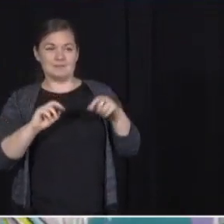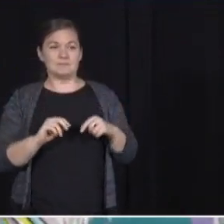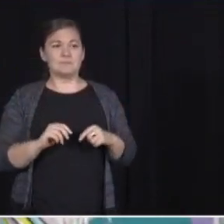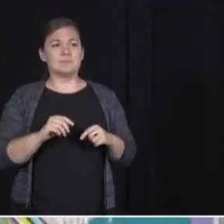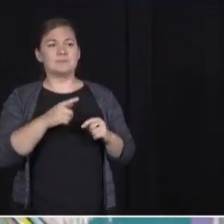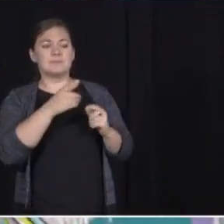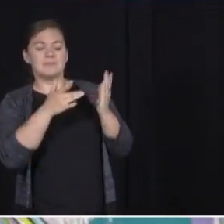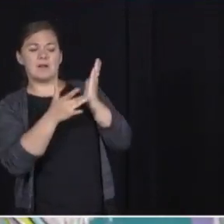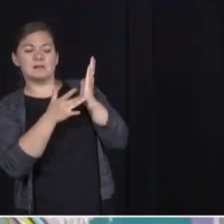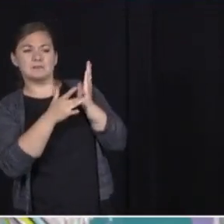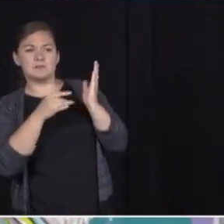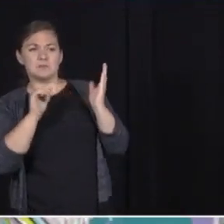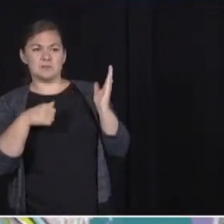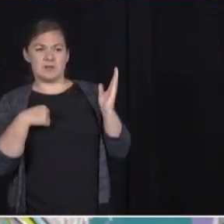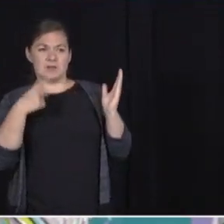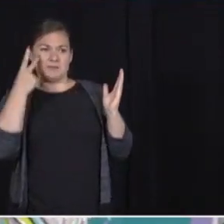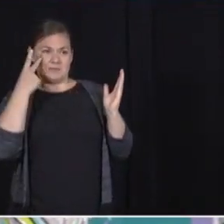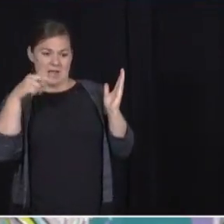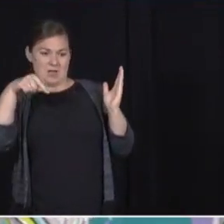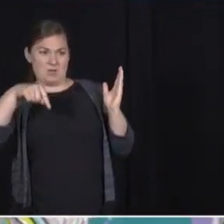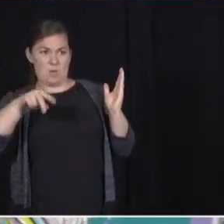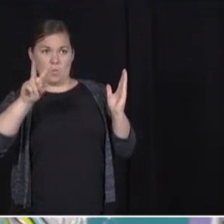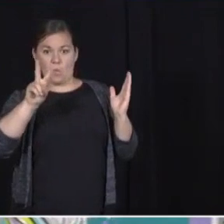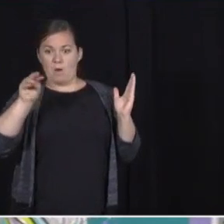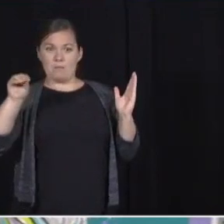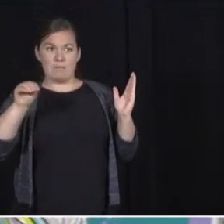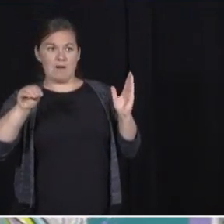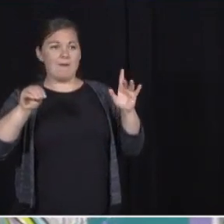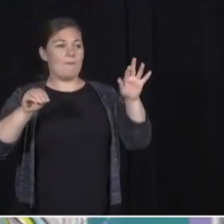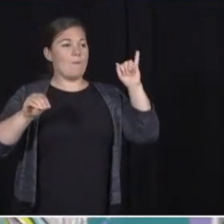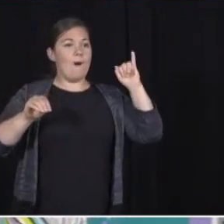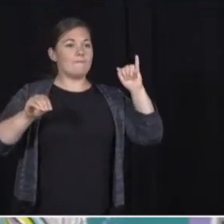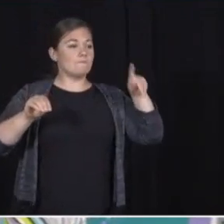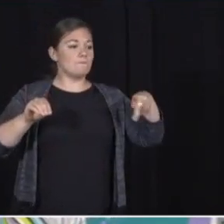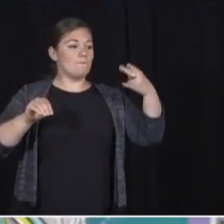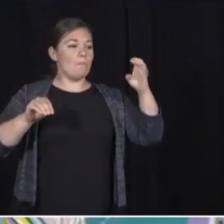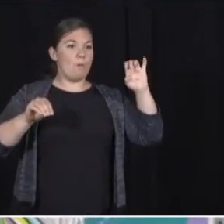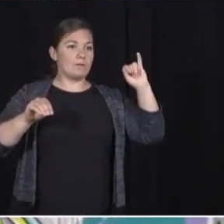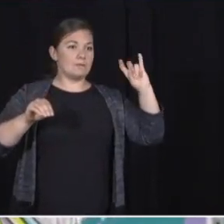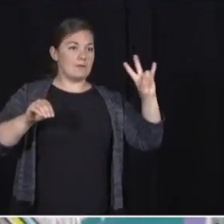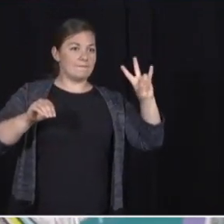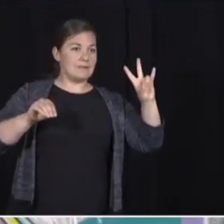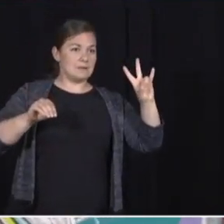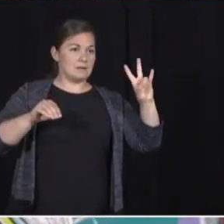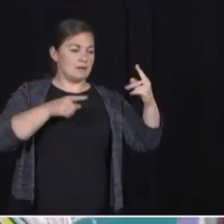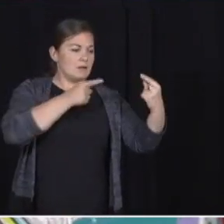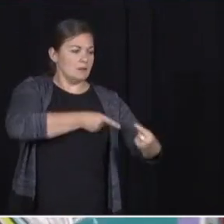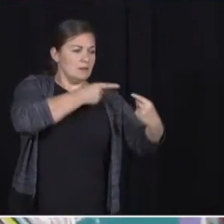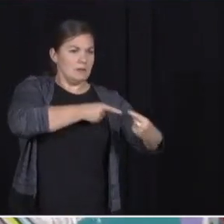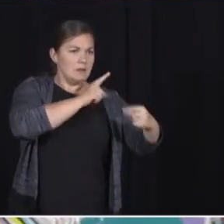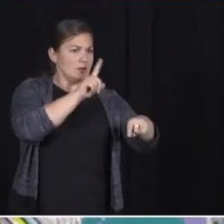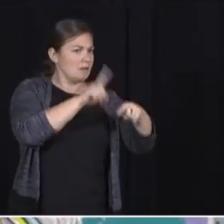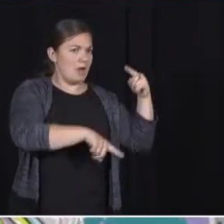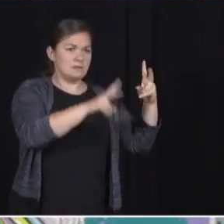social media today, people with iPhone 7s and whatnot being unable to download the app because it needs iOS